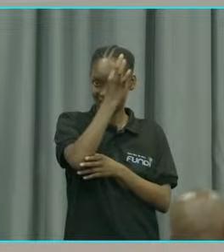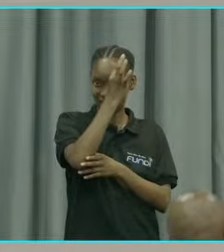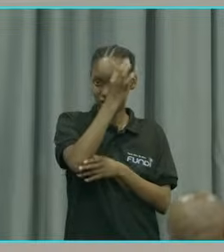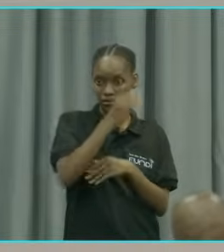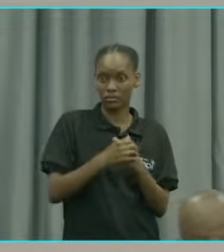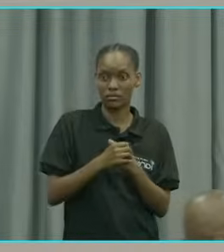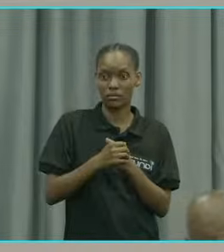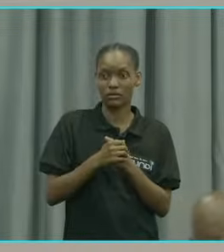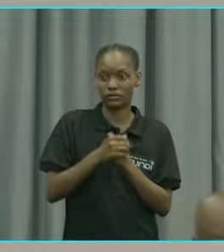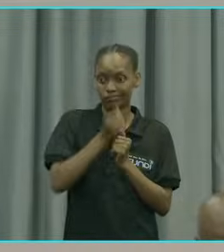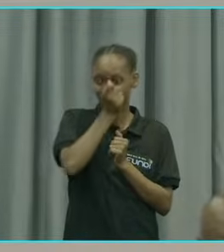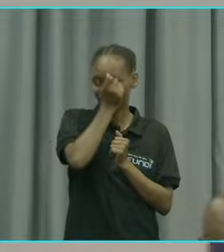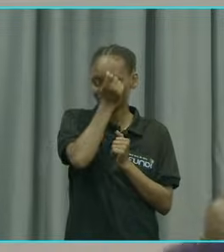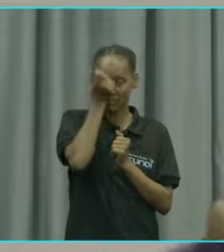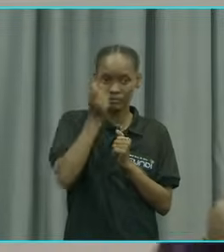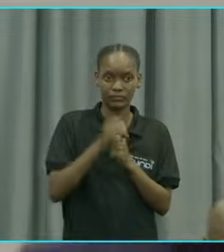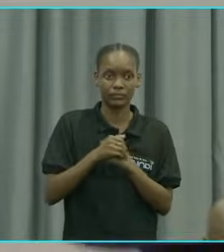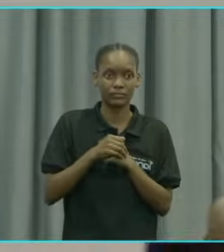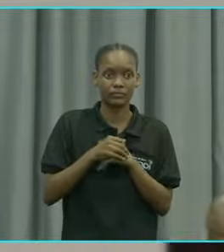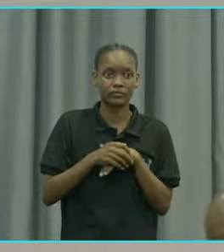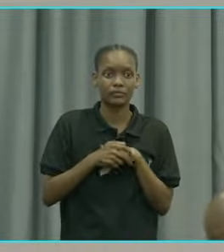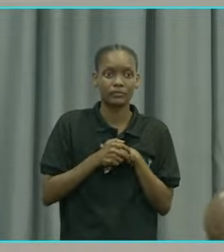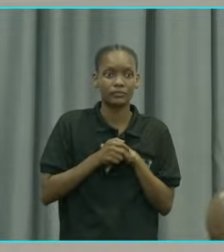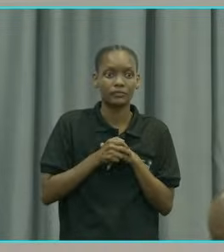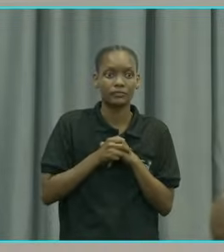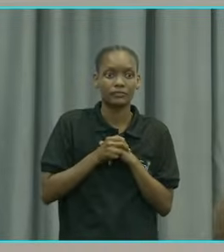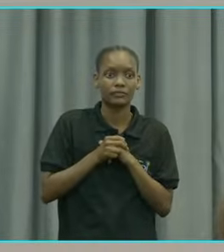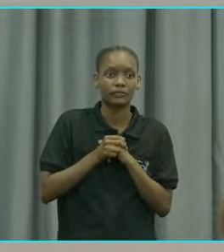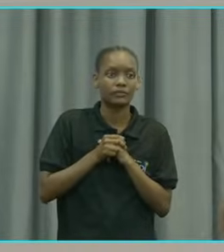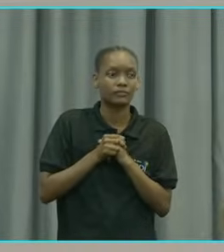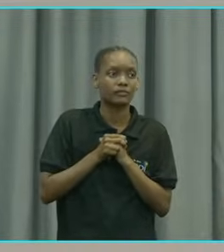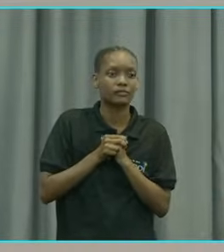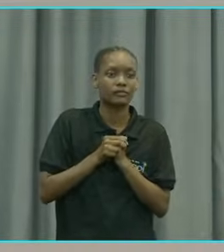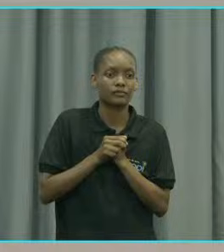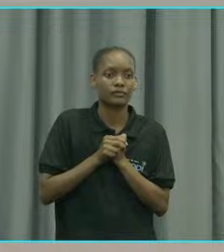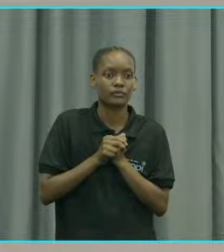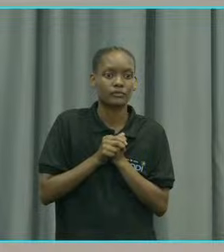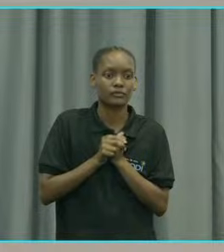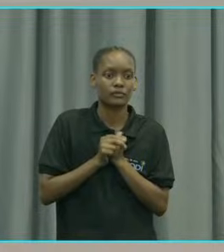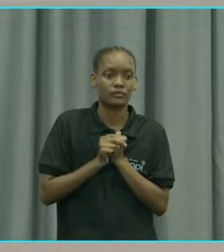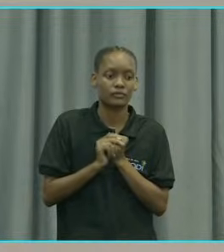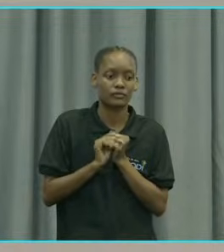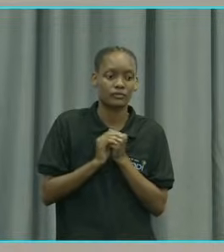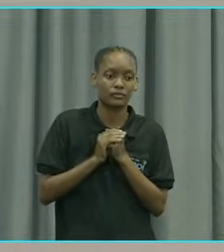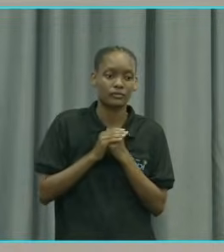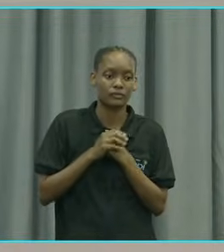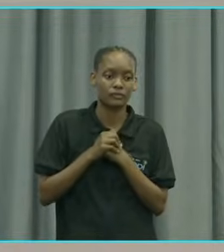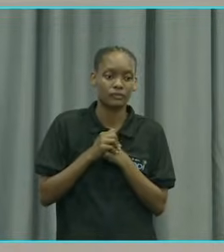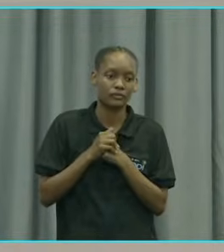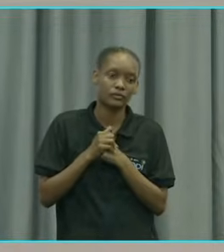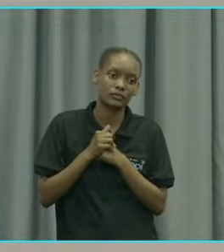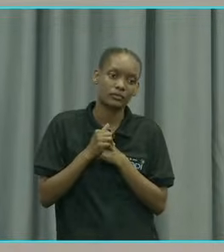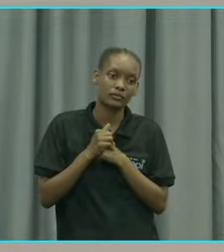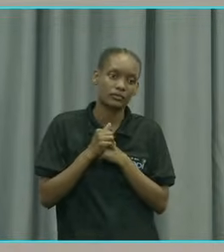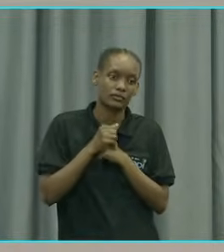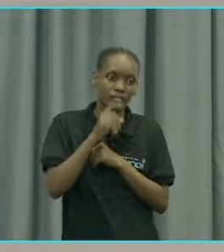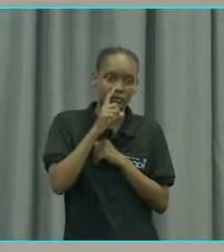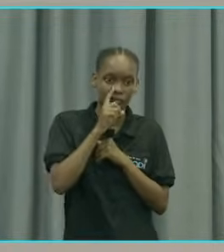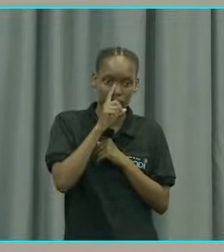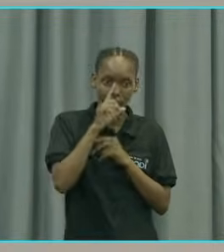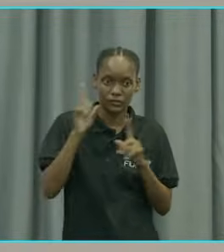something. Yeah, no, Chair. Yeah, as we are rising